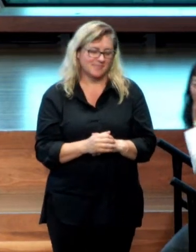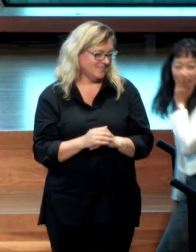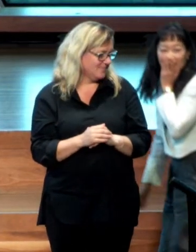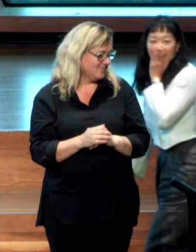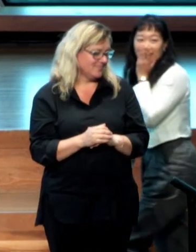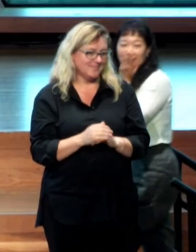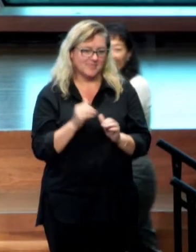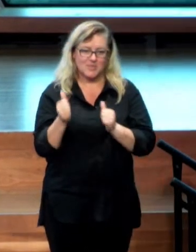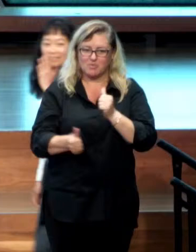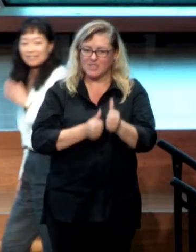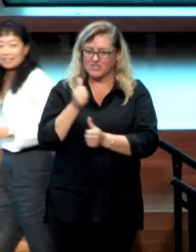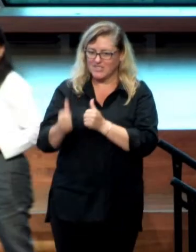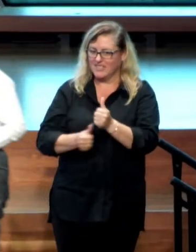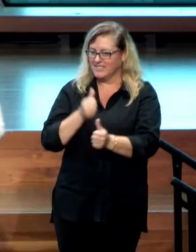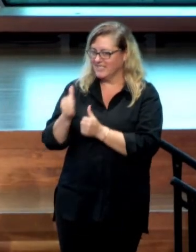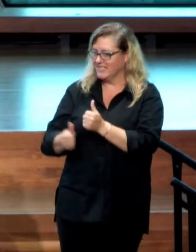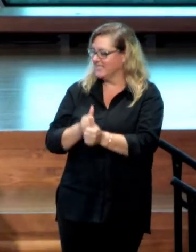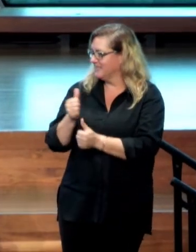Congratulations, Jessica.